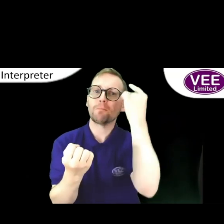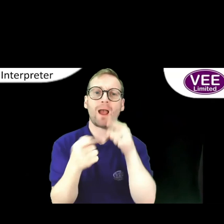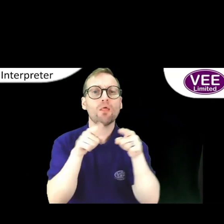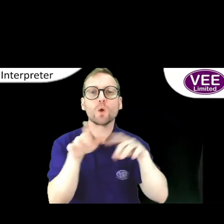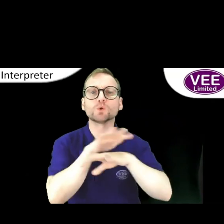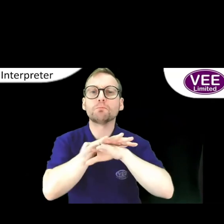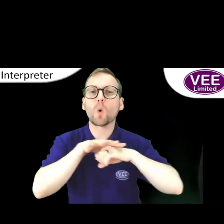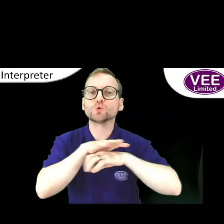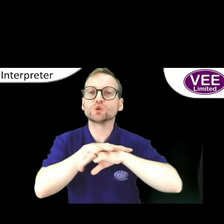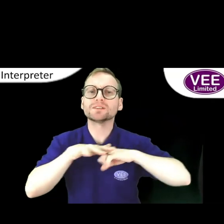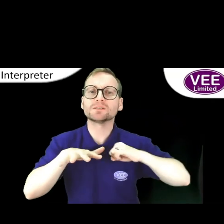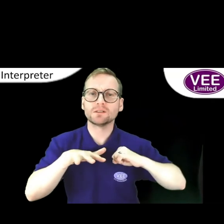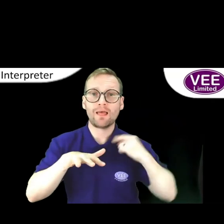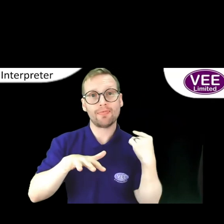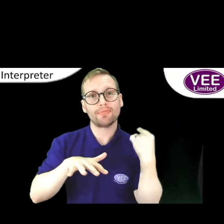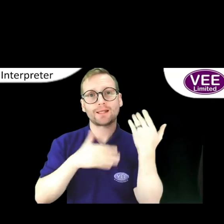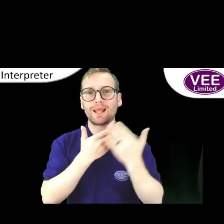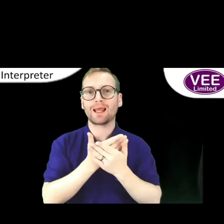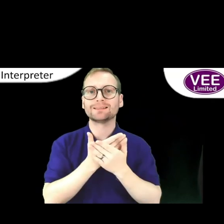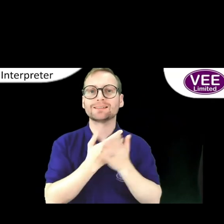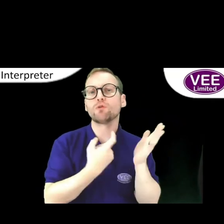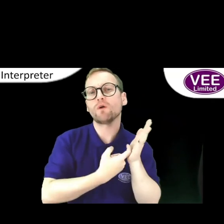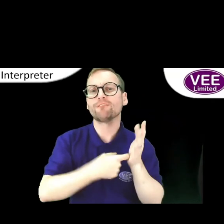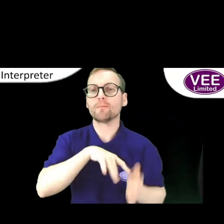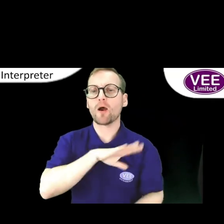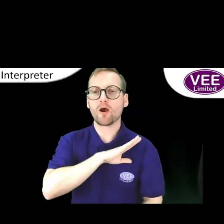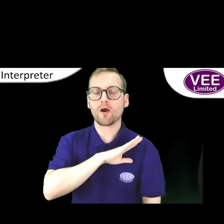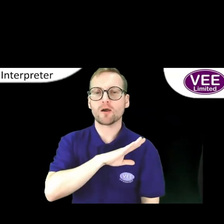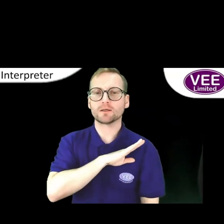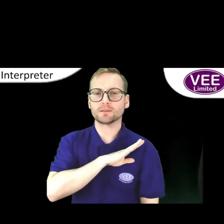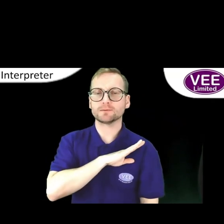poachers bold that night in Rufford Park.